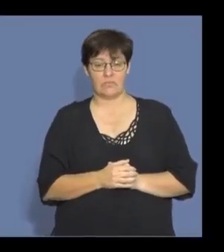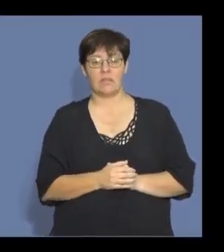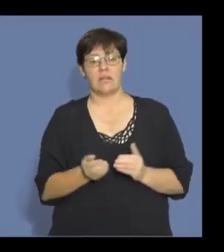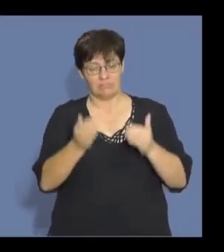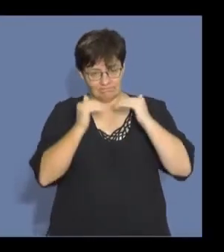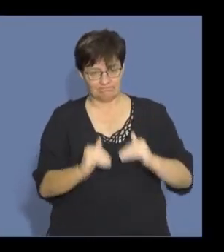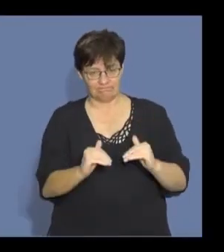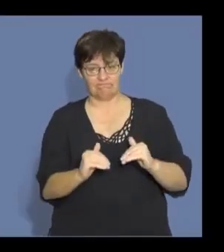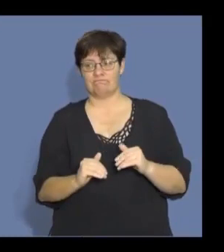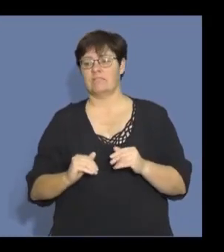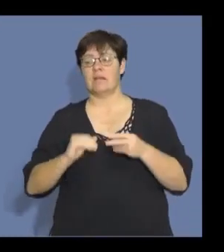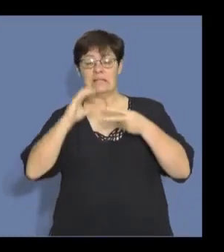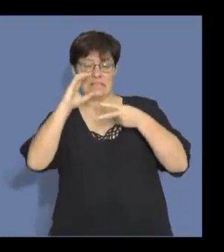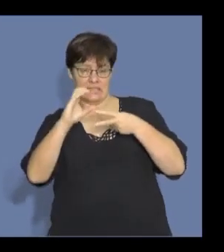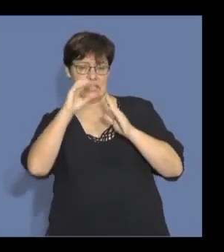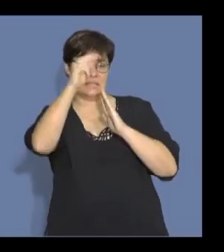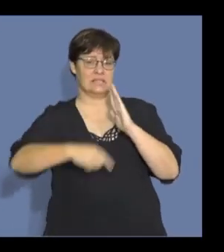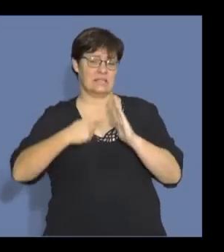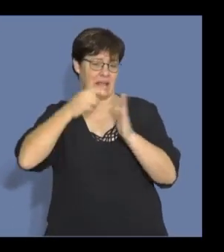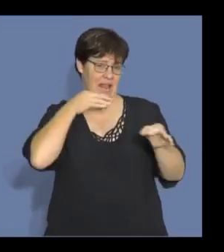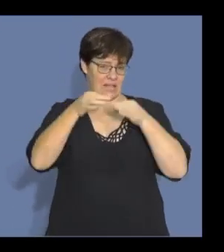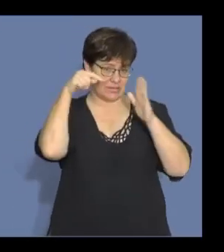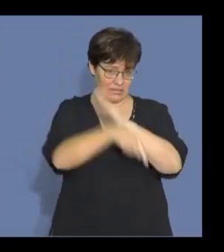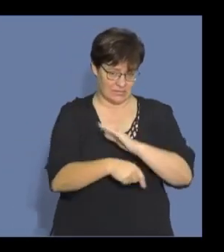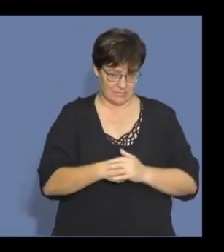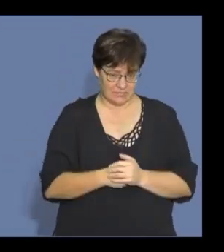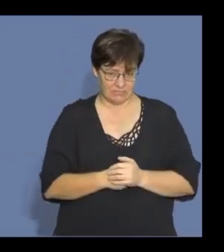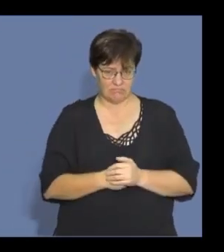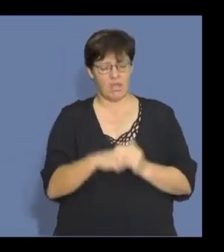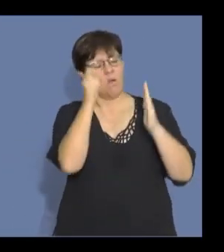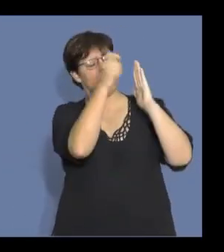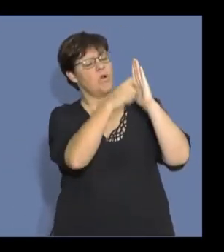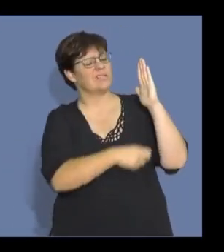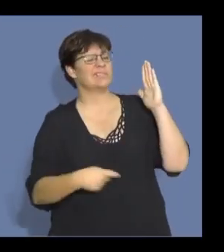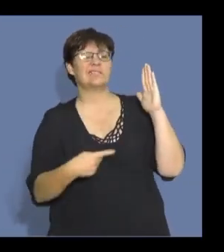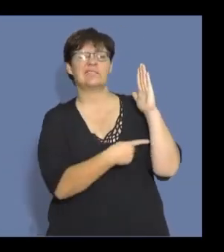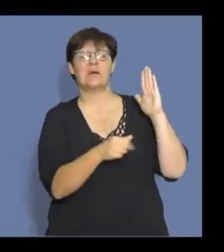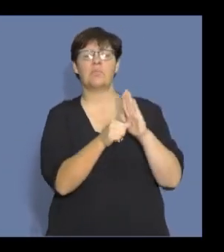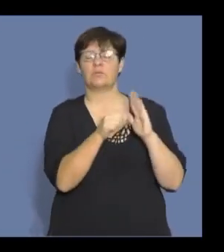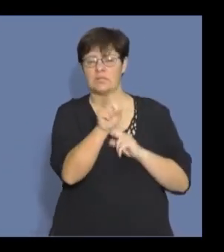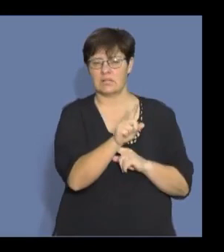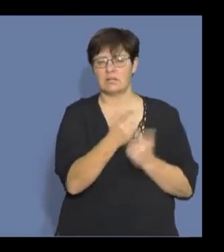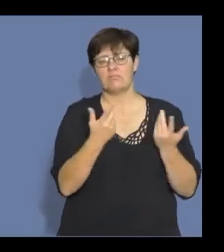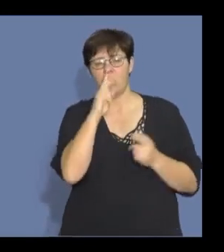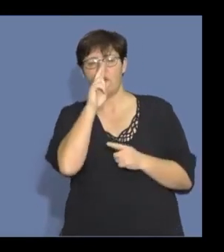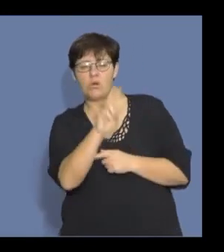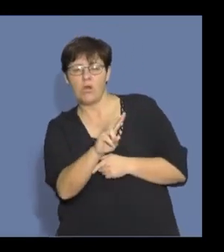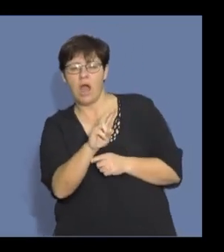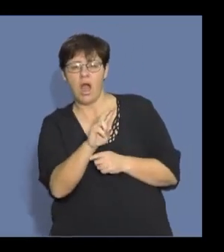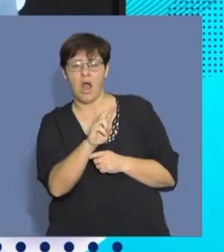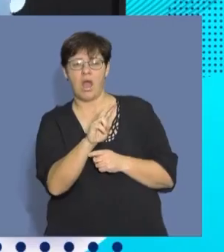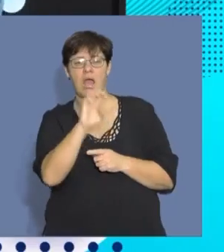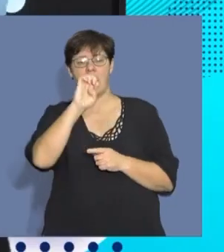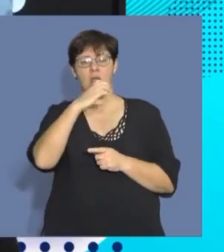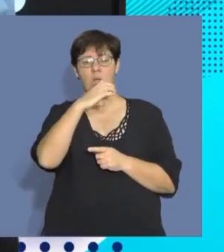carbon cycle. So let's look at some terminology that is important. We often talk about this in the context of ecology, and